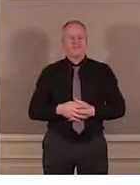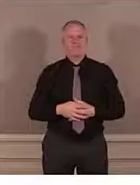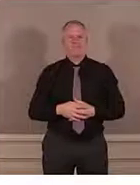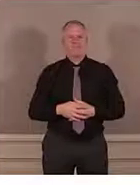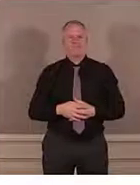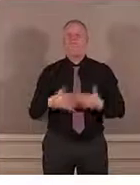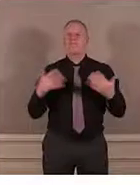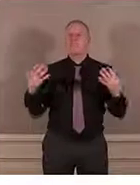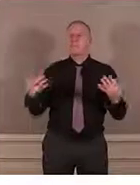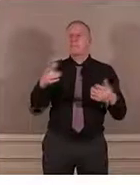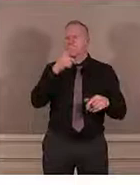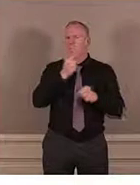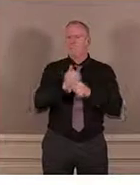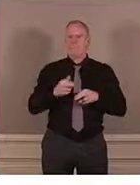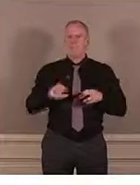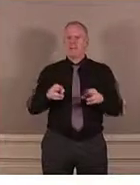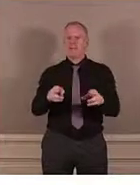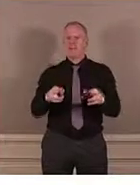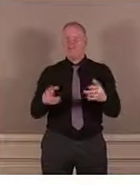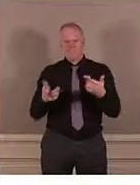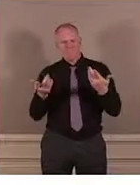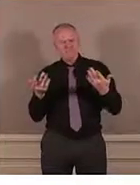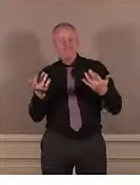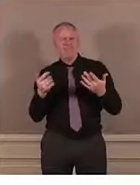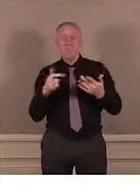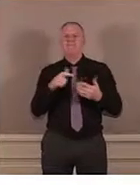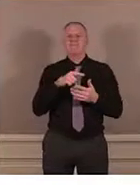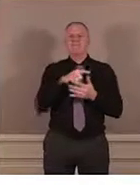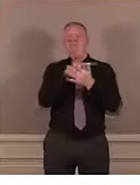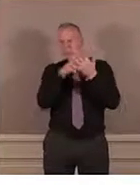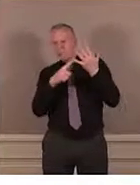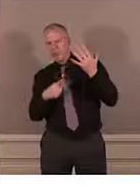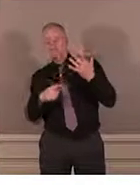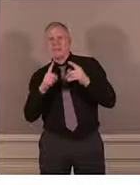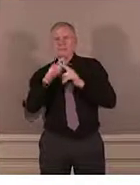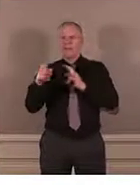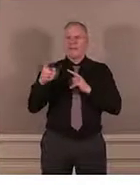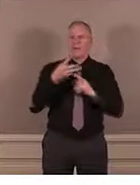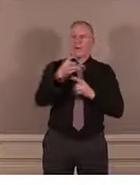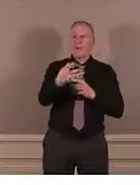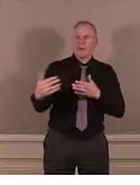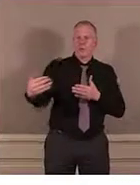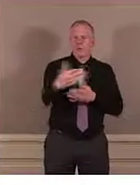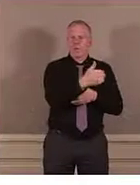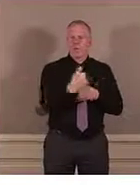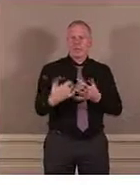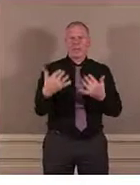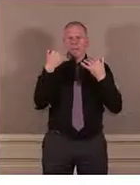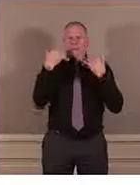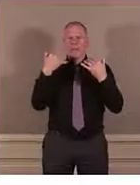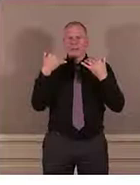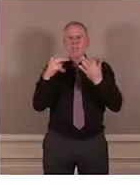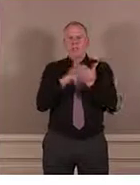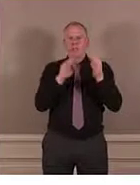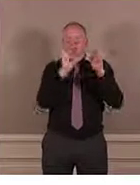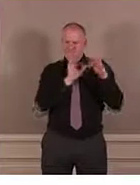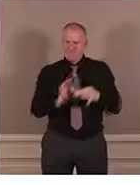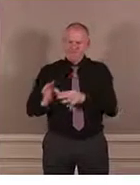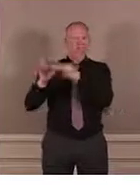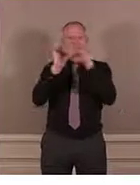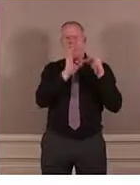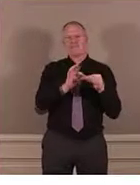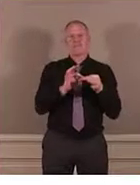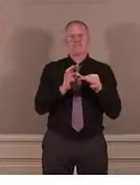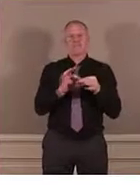So in terms of method, we had a number of ways that we were collecting information, and we triangulated all of these. And just very